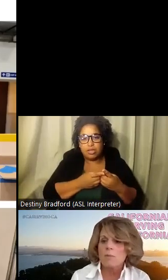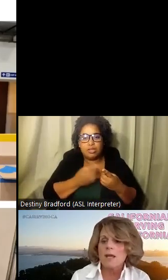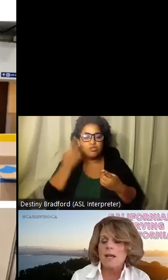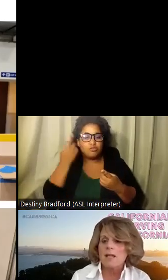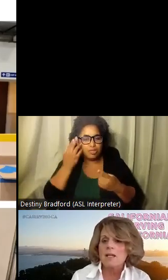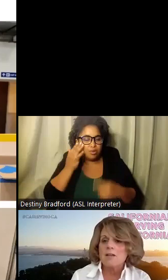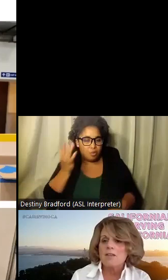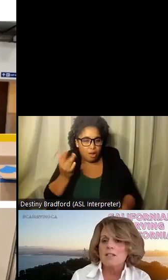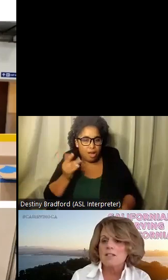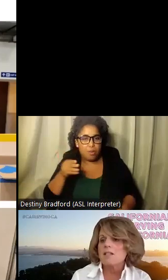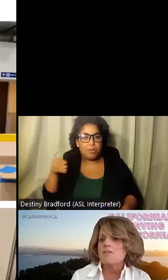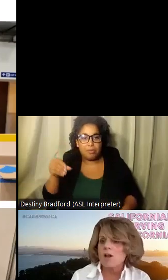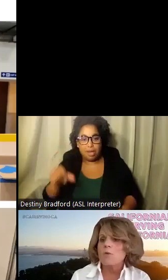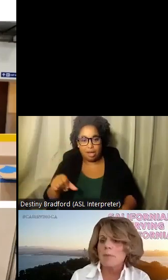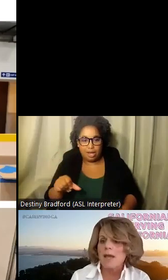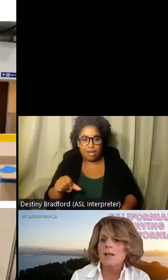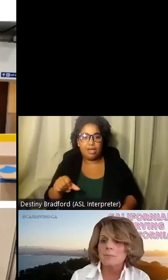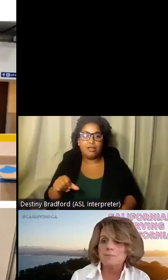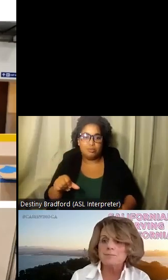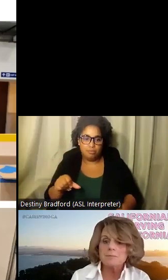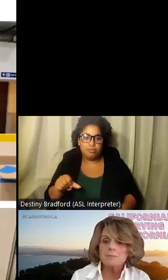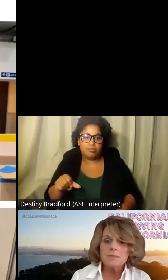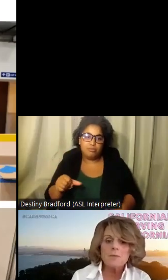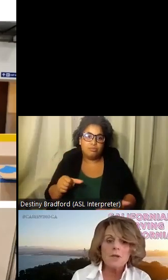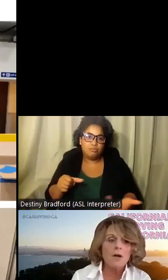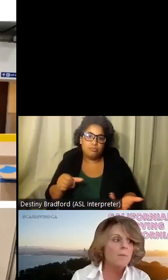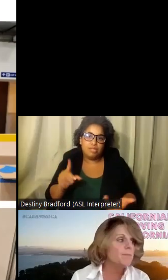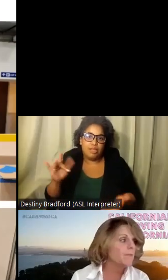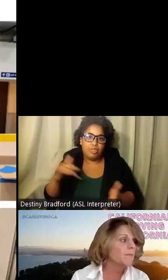we are paying the incentive that we're paying.